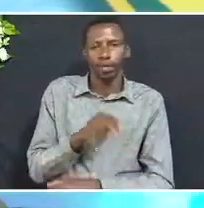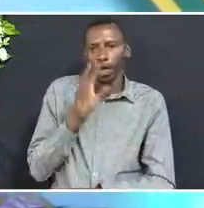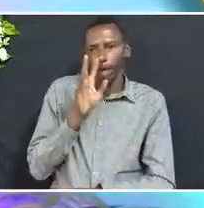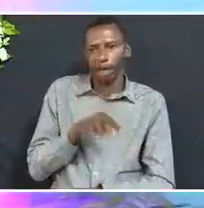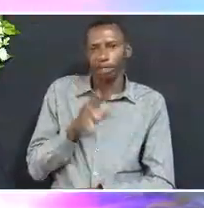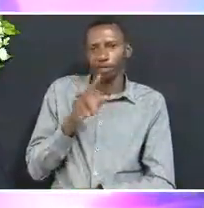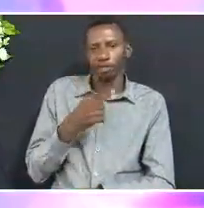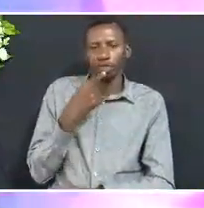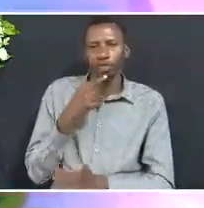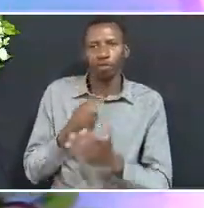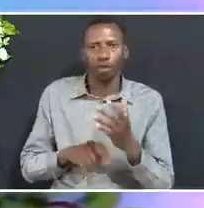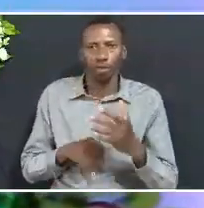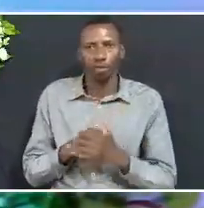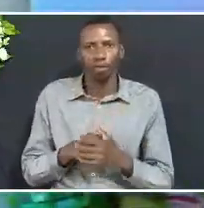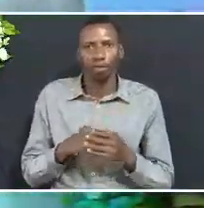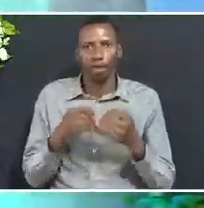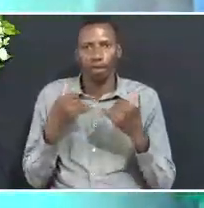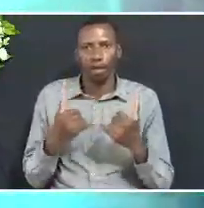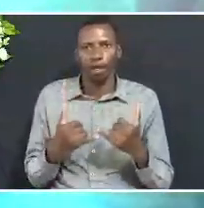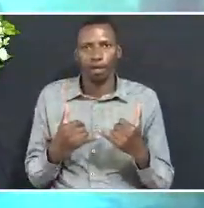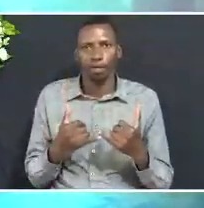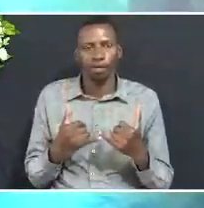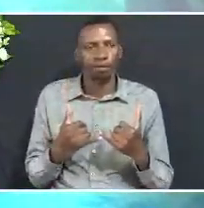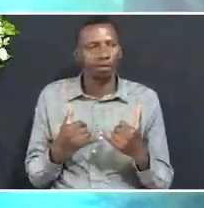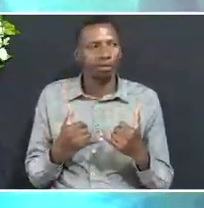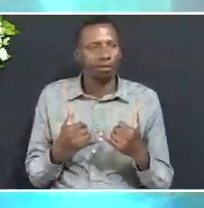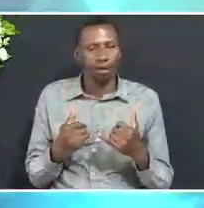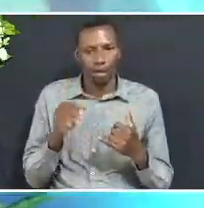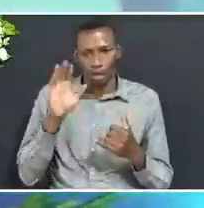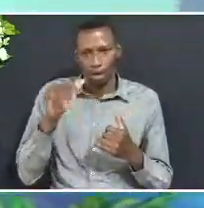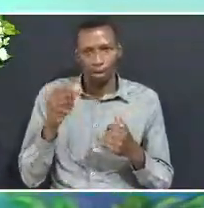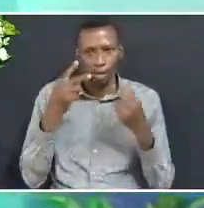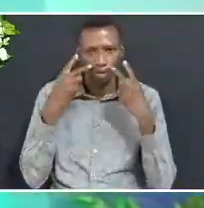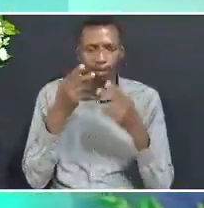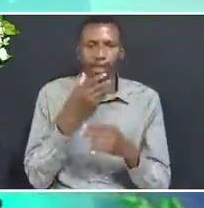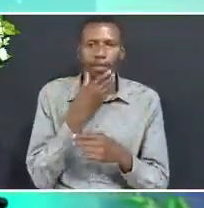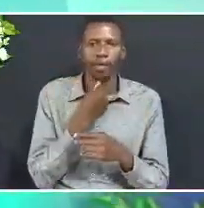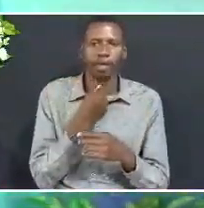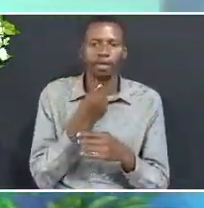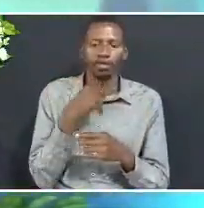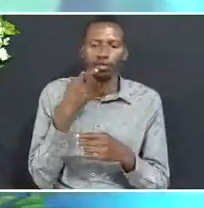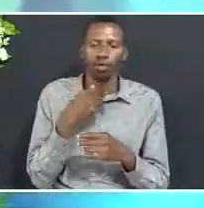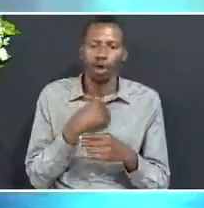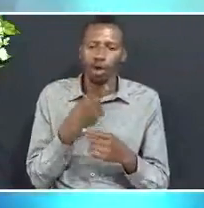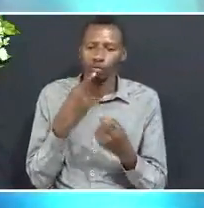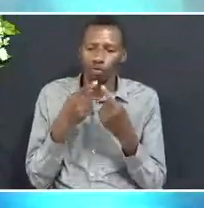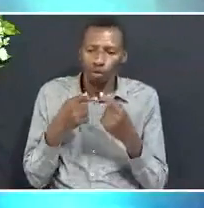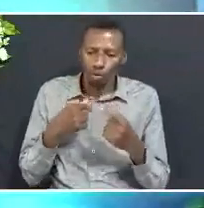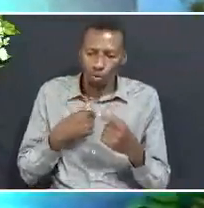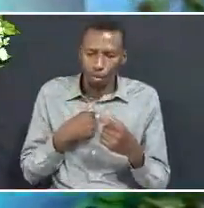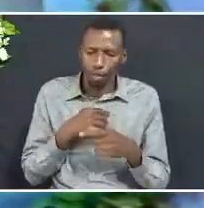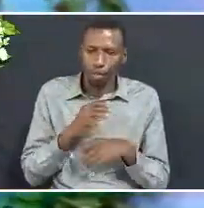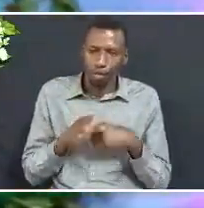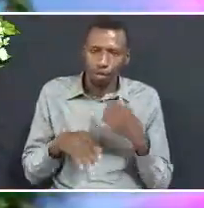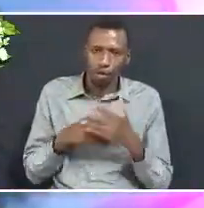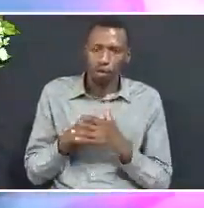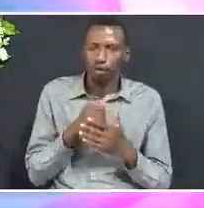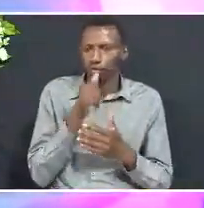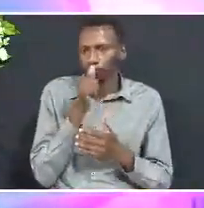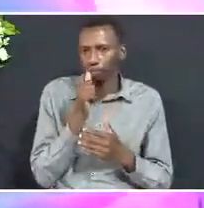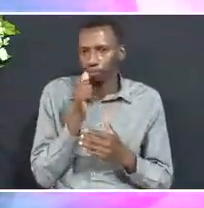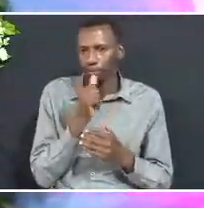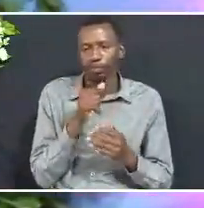say, now, stop about all this business. Come see a man who has told me all the